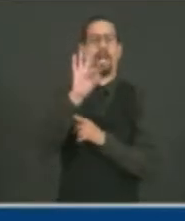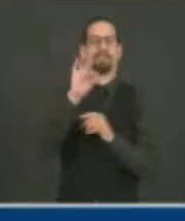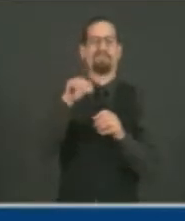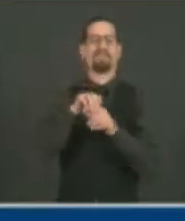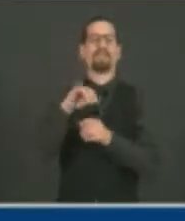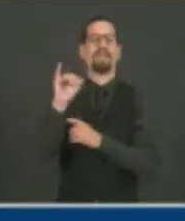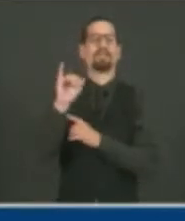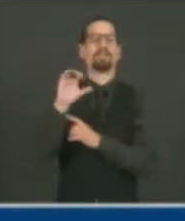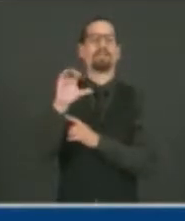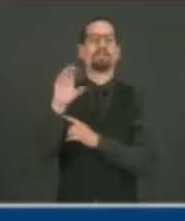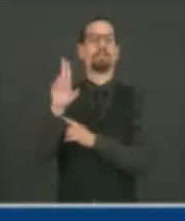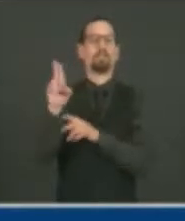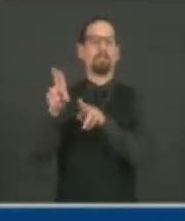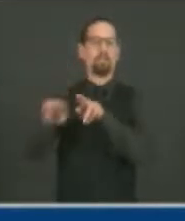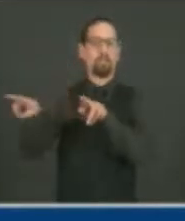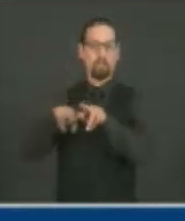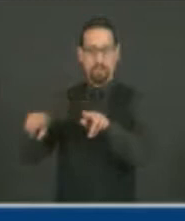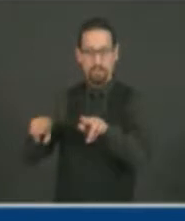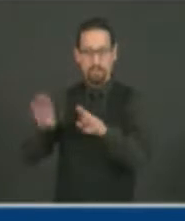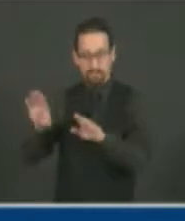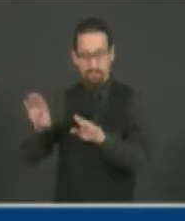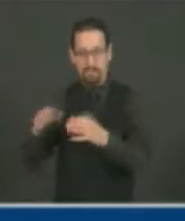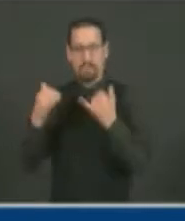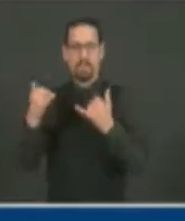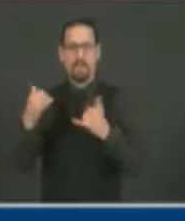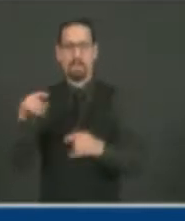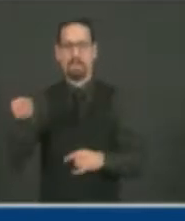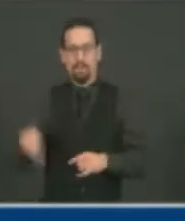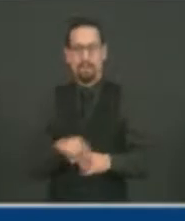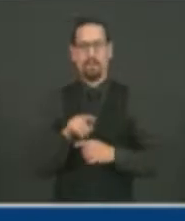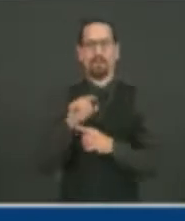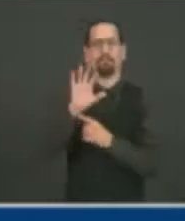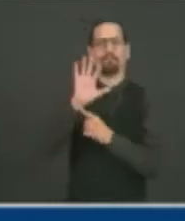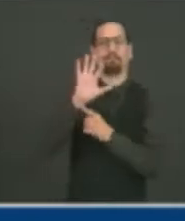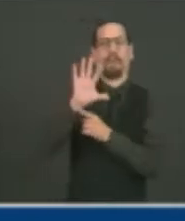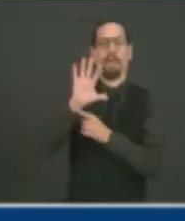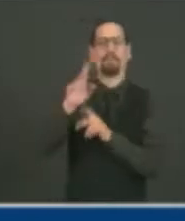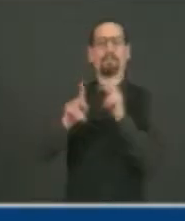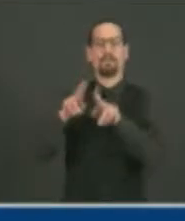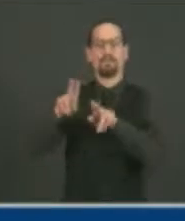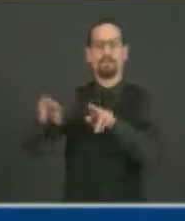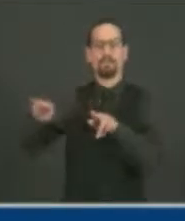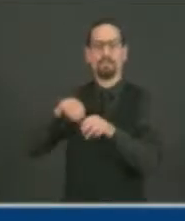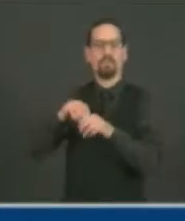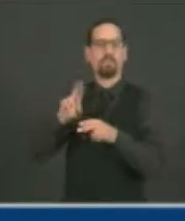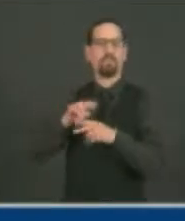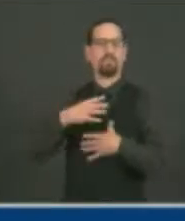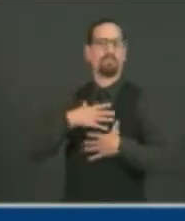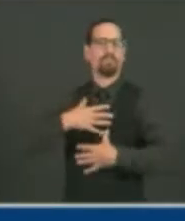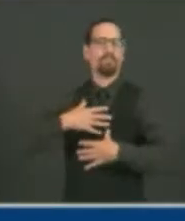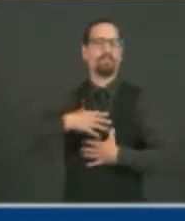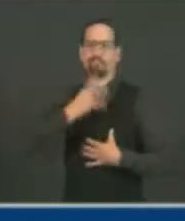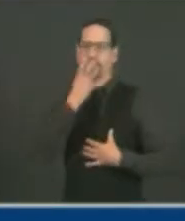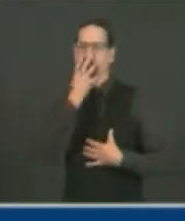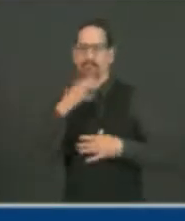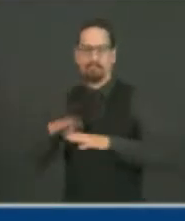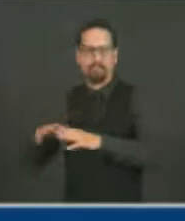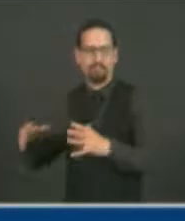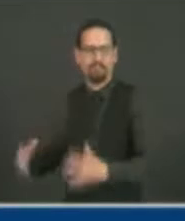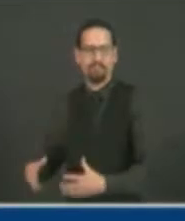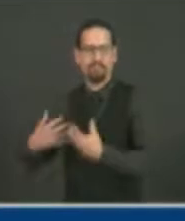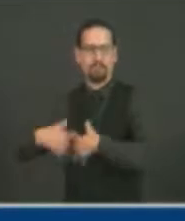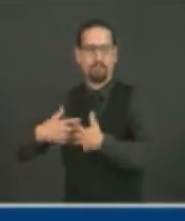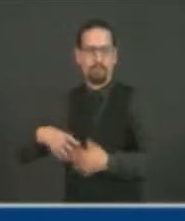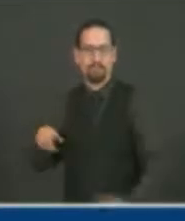5 are on a ventilator. Sadly, we have 3 new fatalities to report